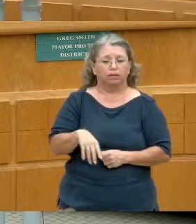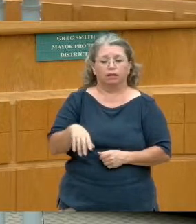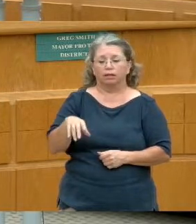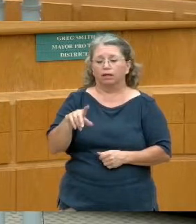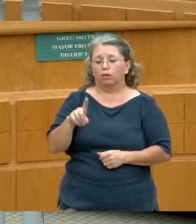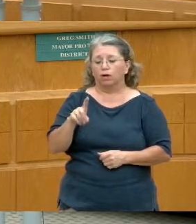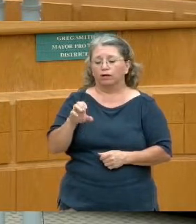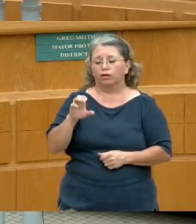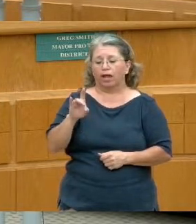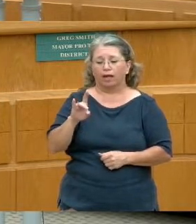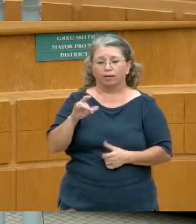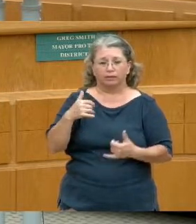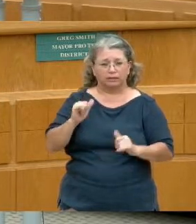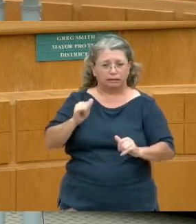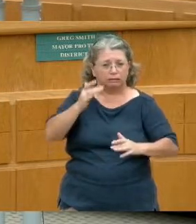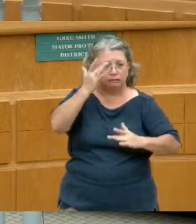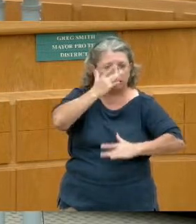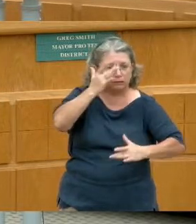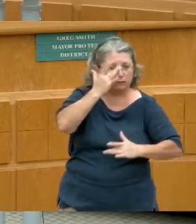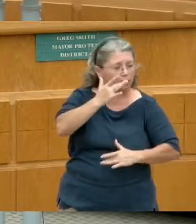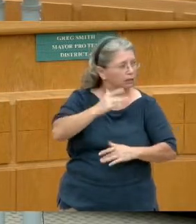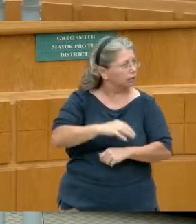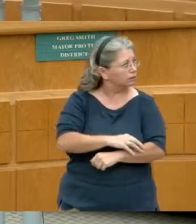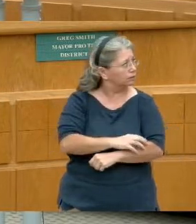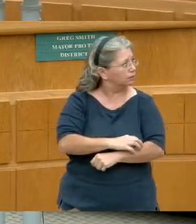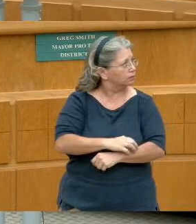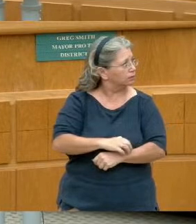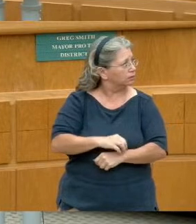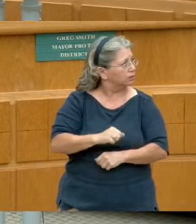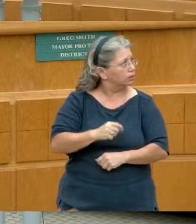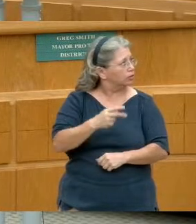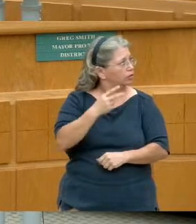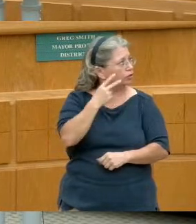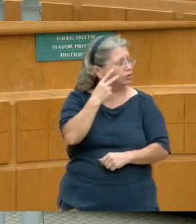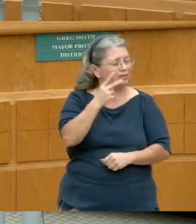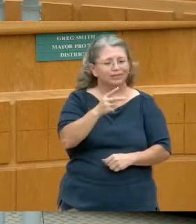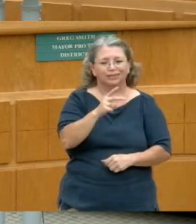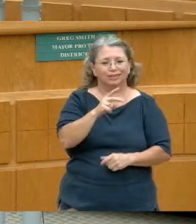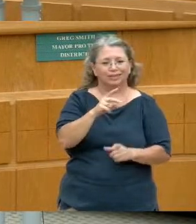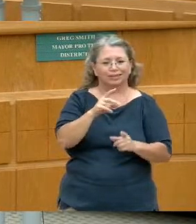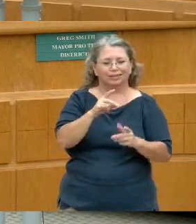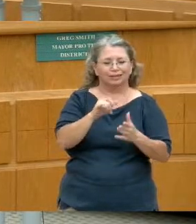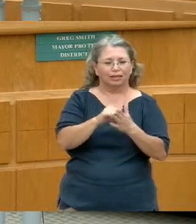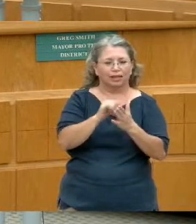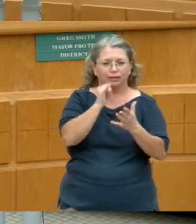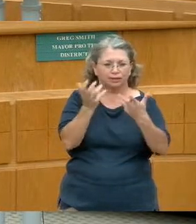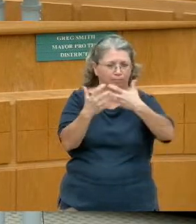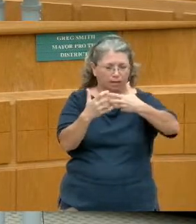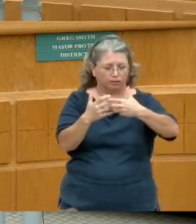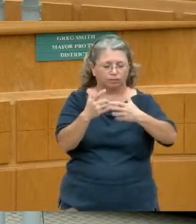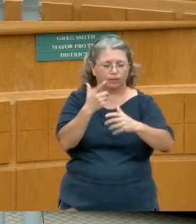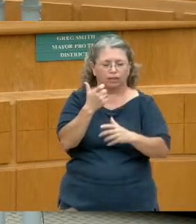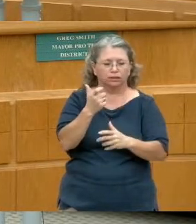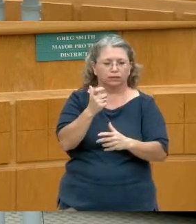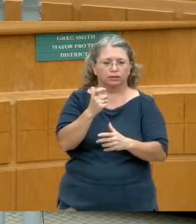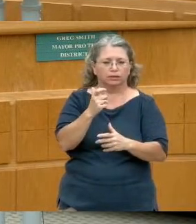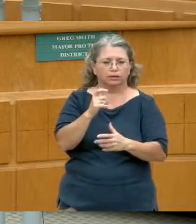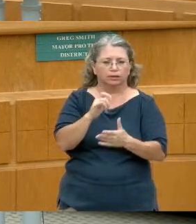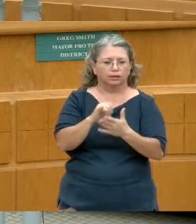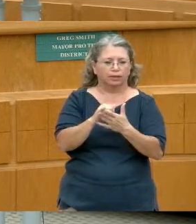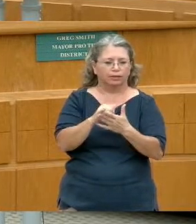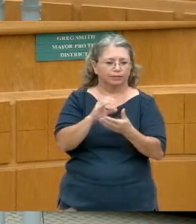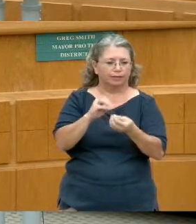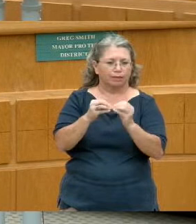108 active cases. You can see right there, there's a disconnect because this is newer data, and 175